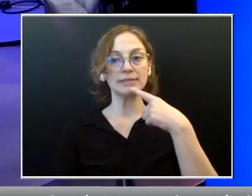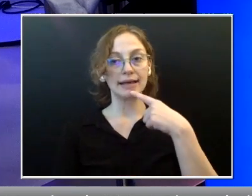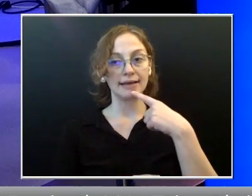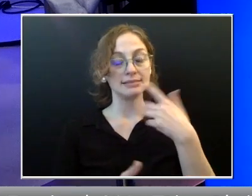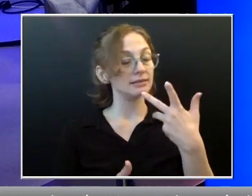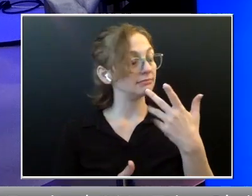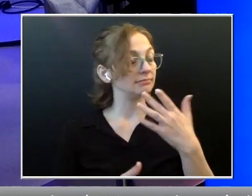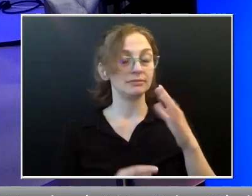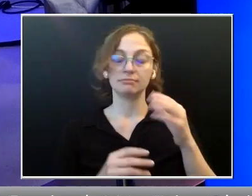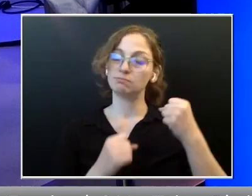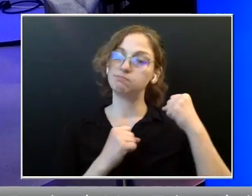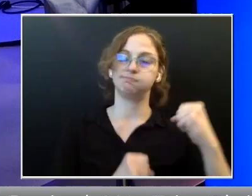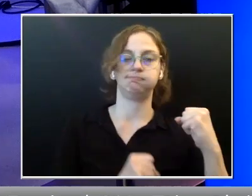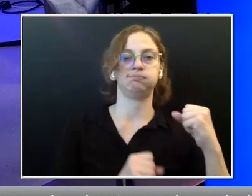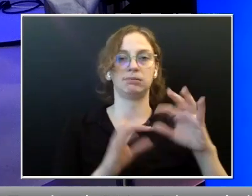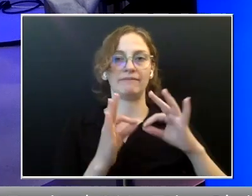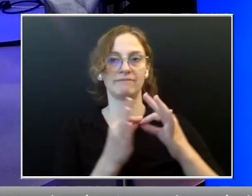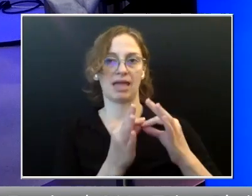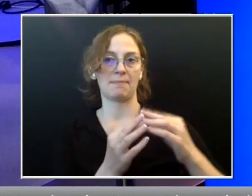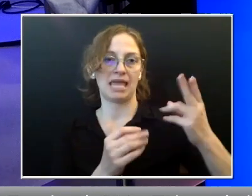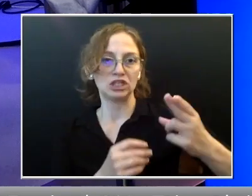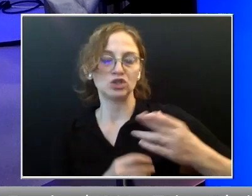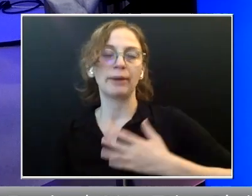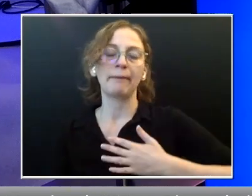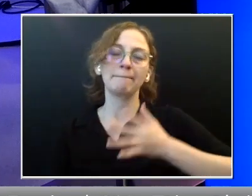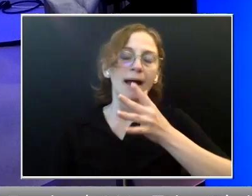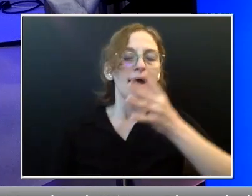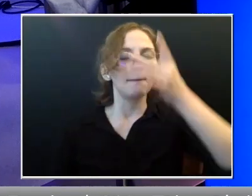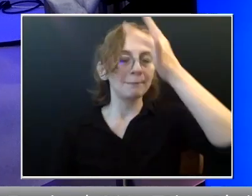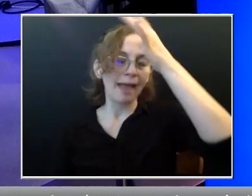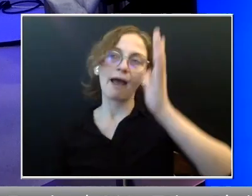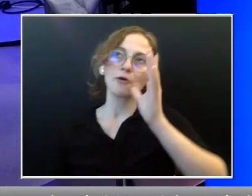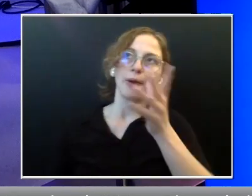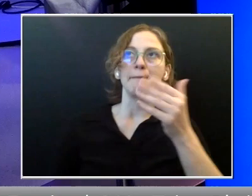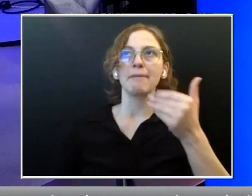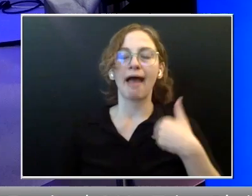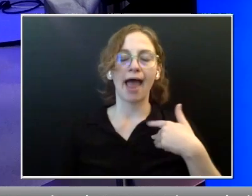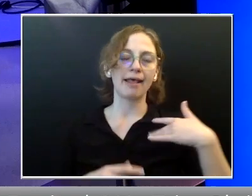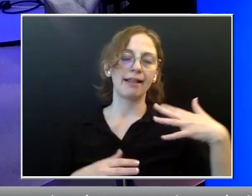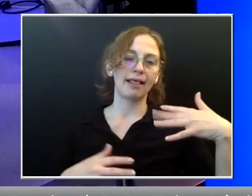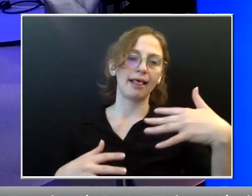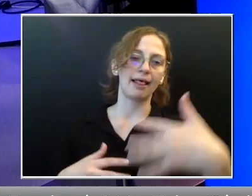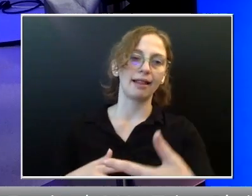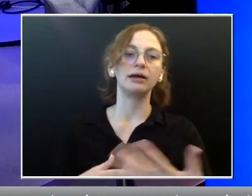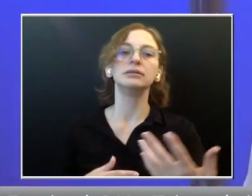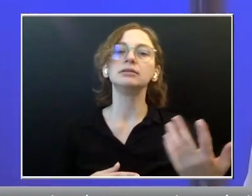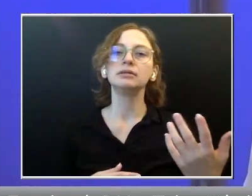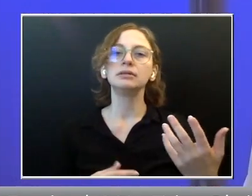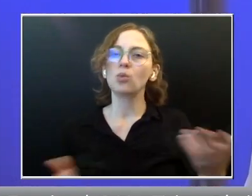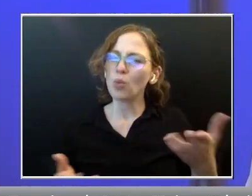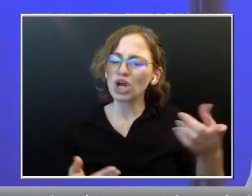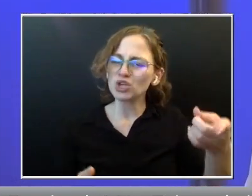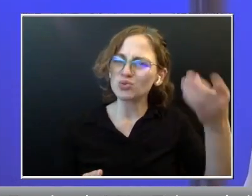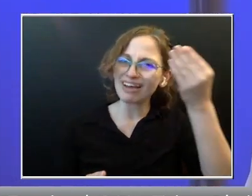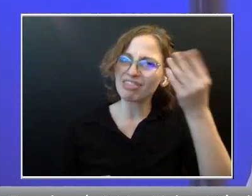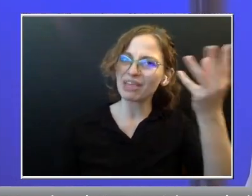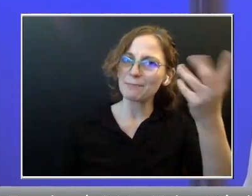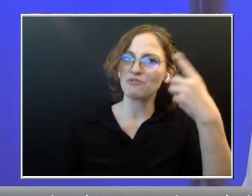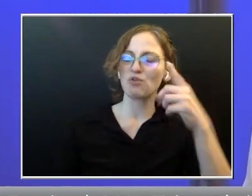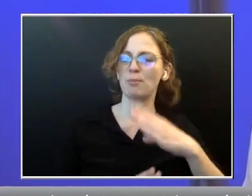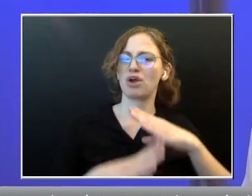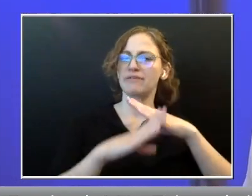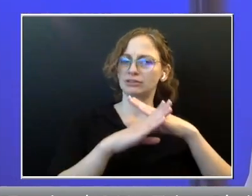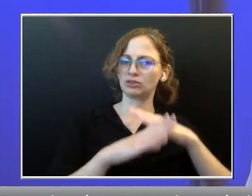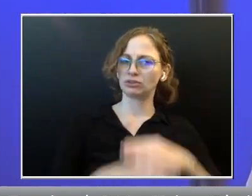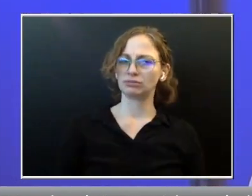have the BRCA gene. Like, what advice do you give them for cancer prevention? They don't have it yet. Well, in addition to the things that we